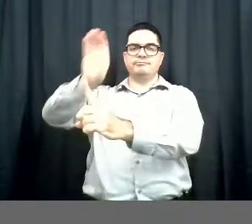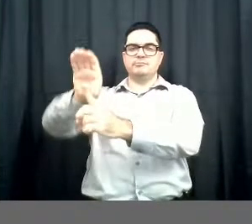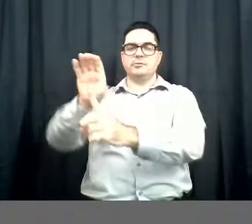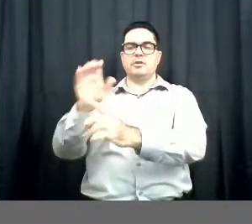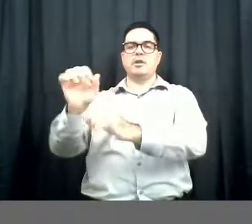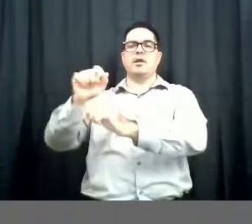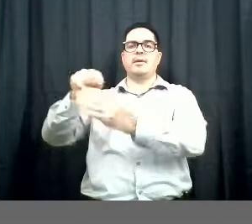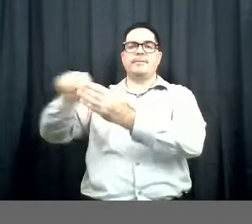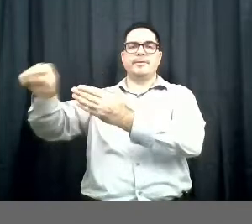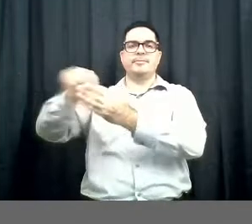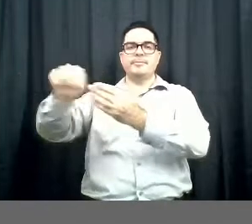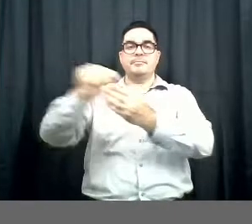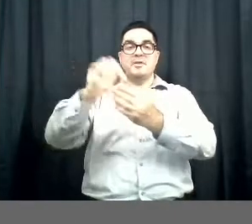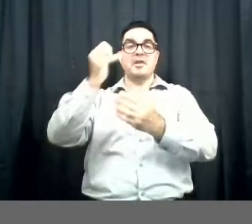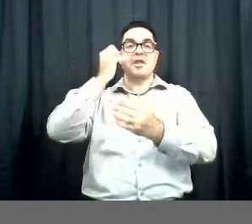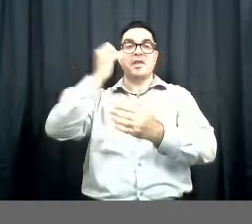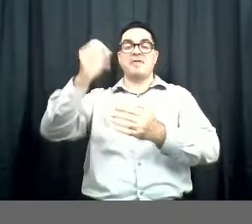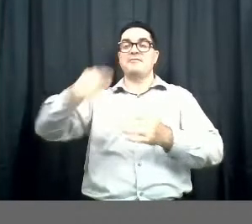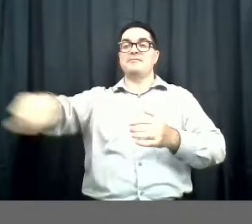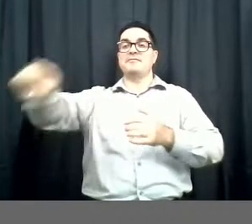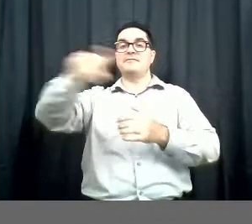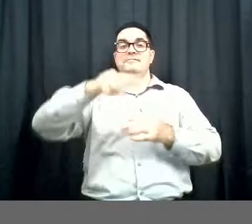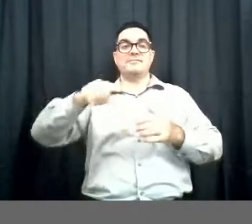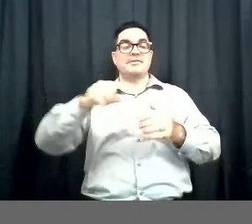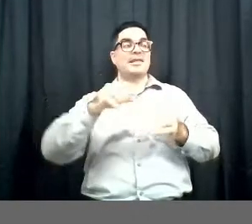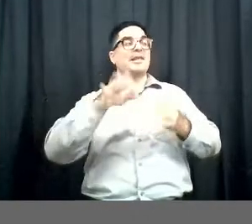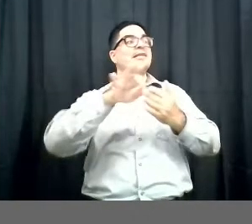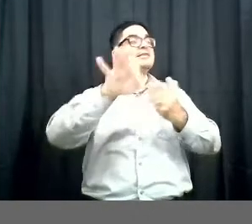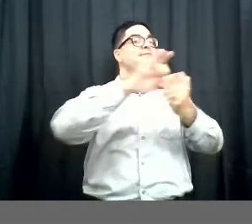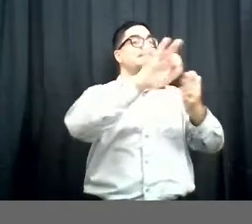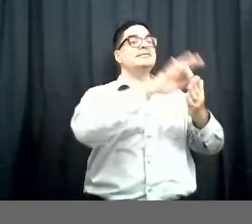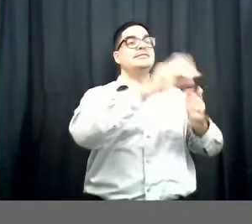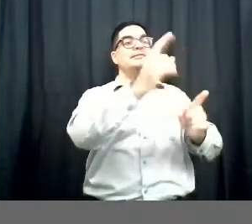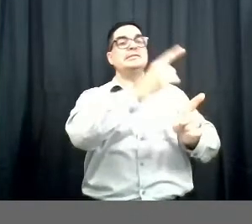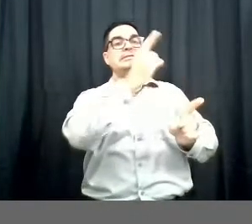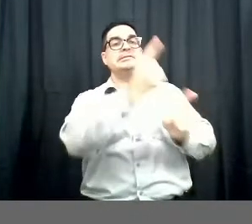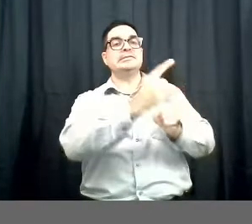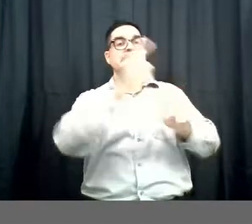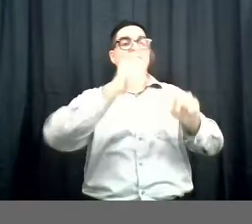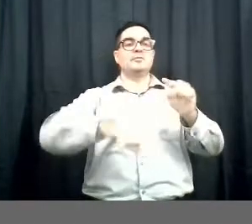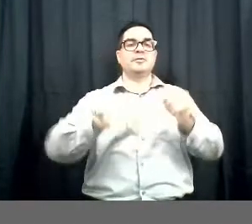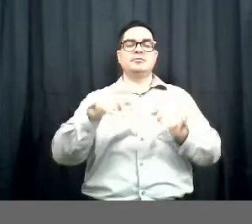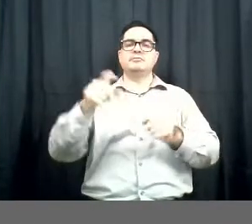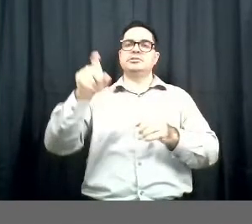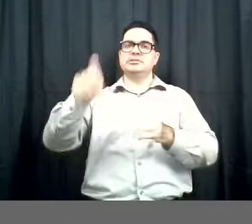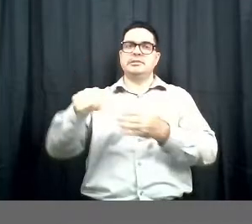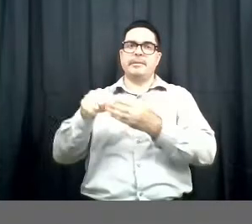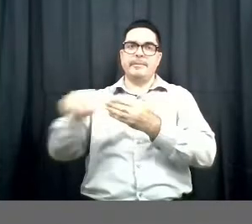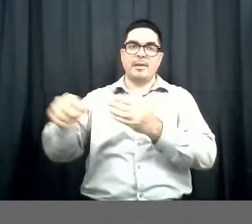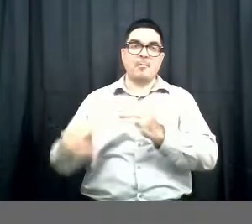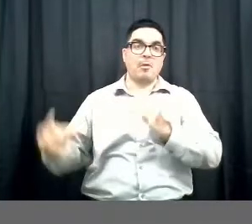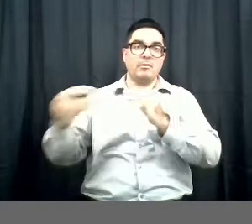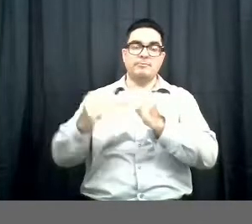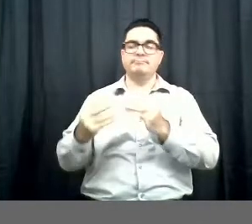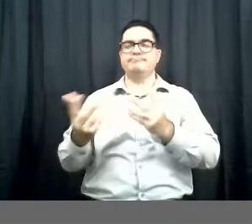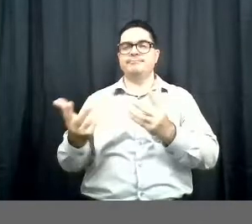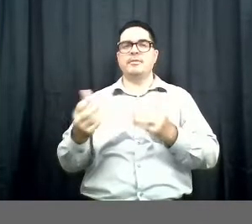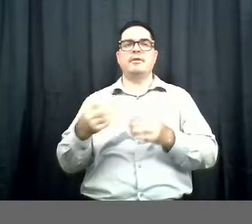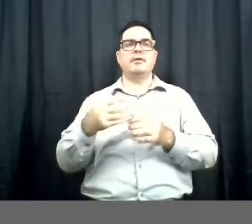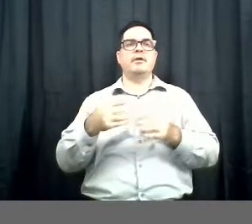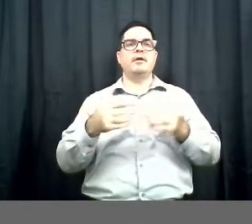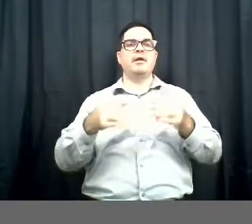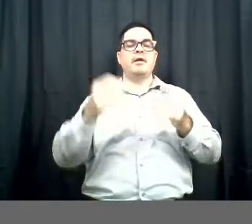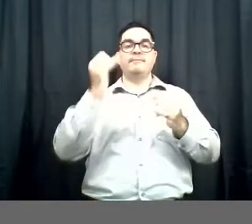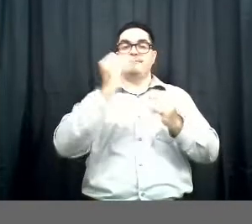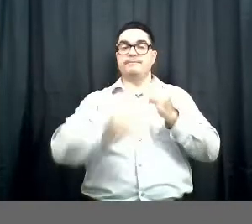headcount. Sixth, it could jeopardize the ability to access certain federal funds at certain agencies. And finally, the